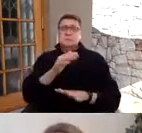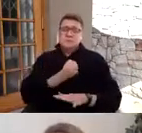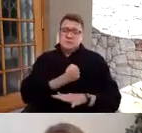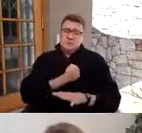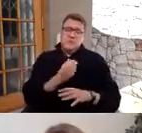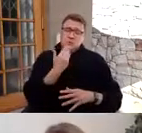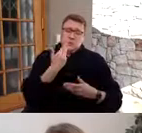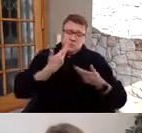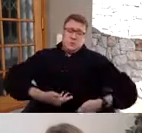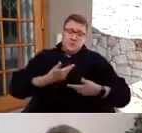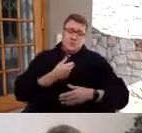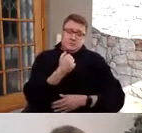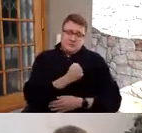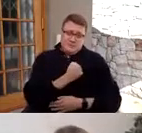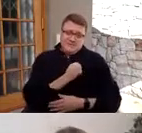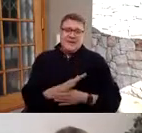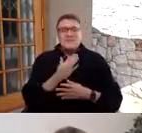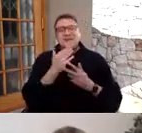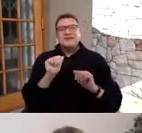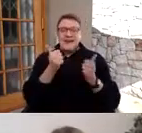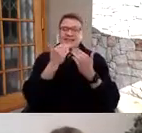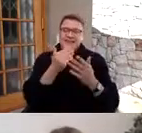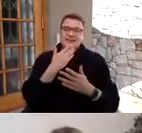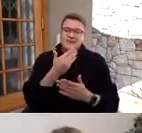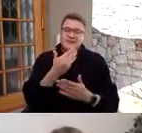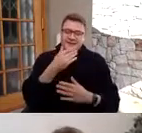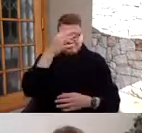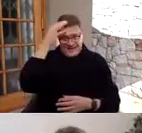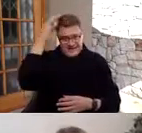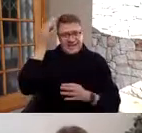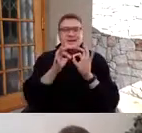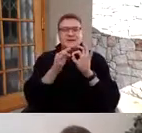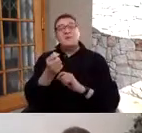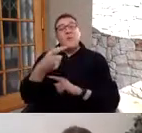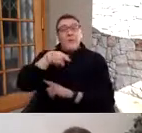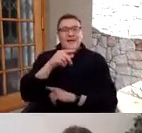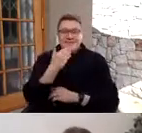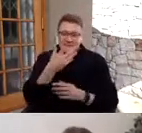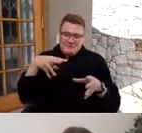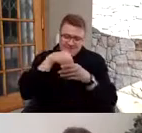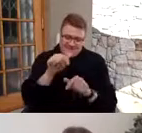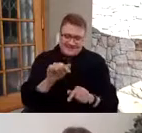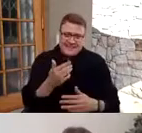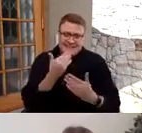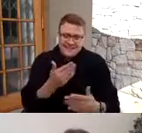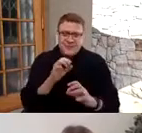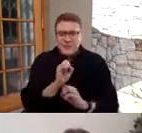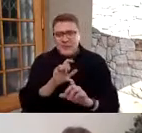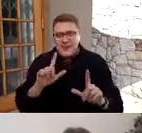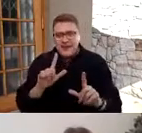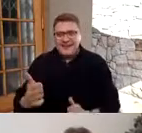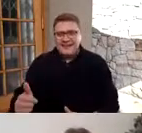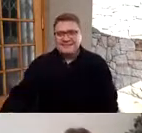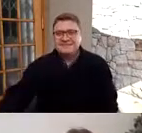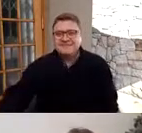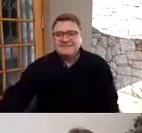part of who I am and what I am. So it was really great. Thank you, Chelsea, and also the interpreter and everybody being part of this. It was really, really cool. Awesome.